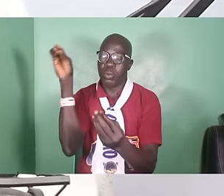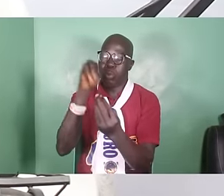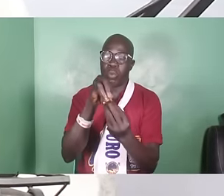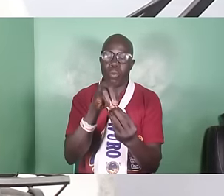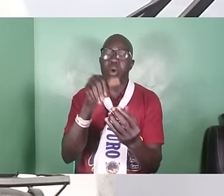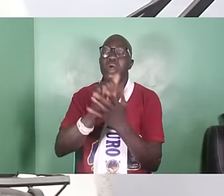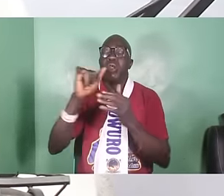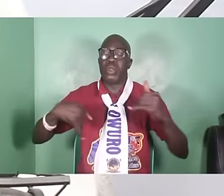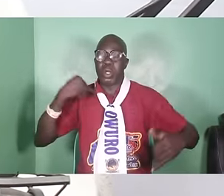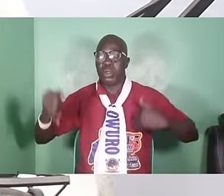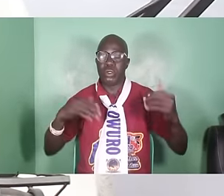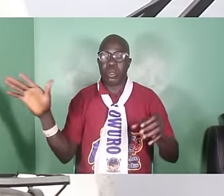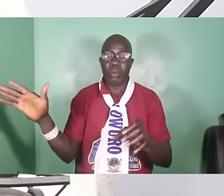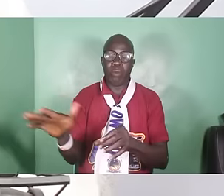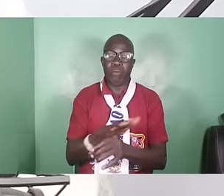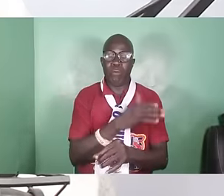I